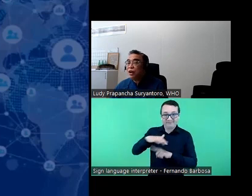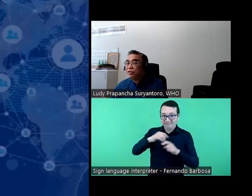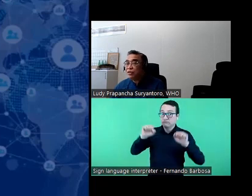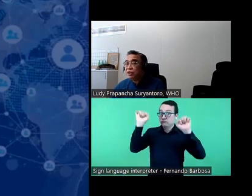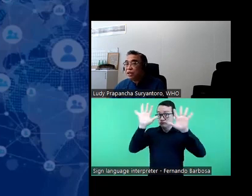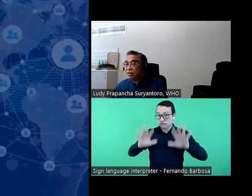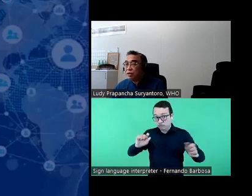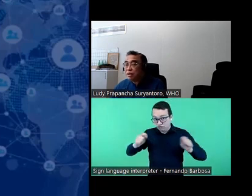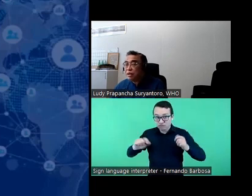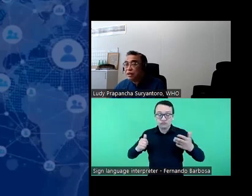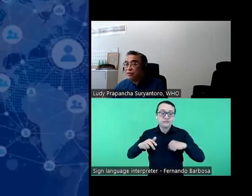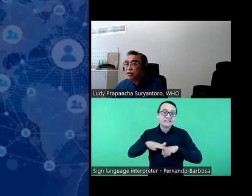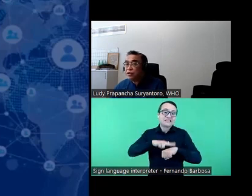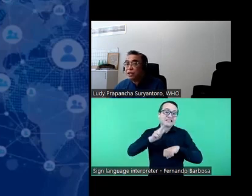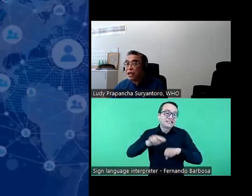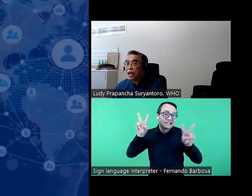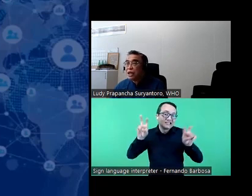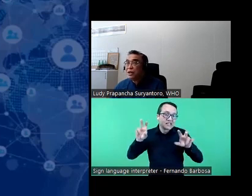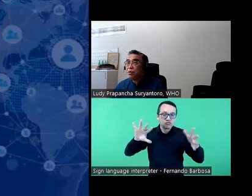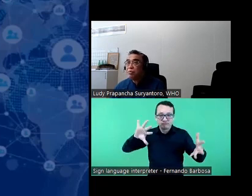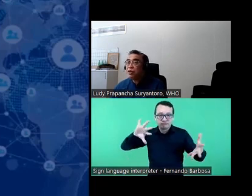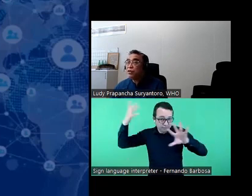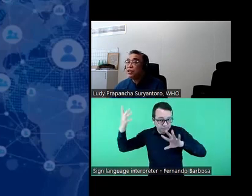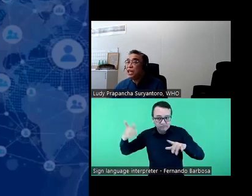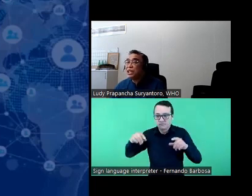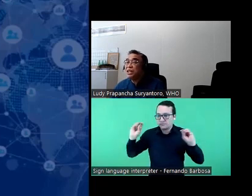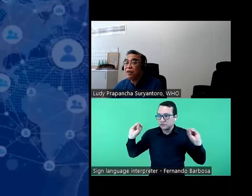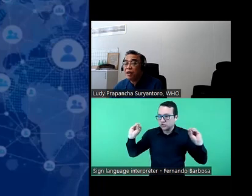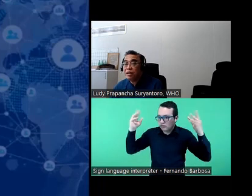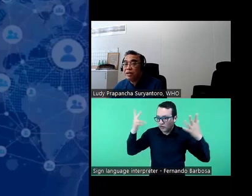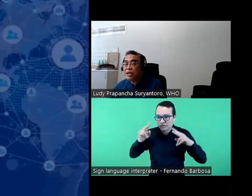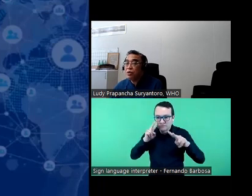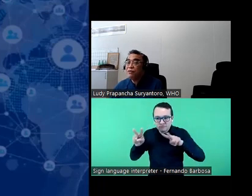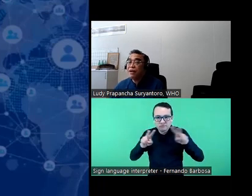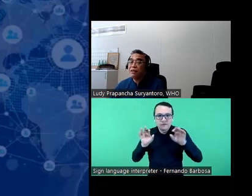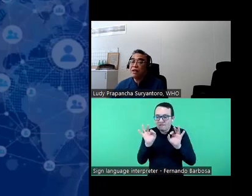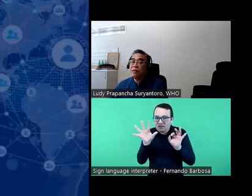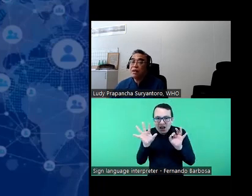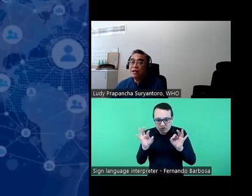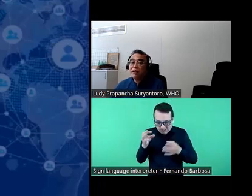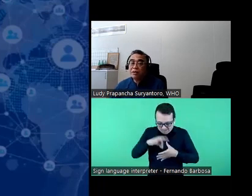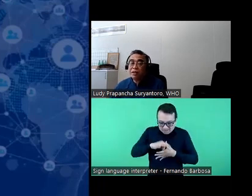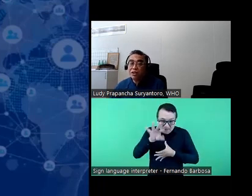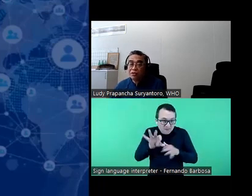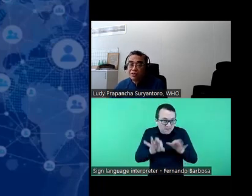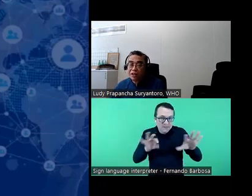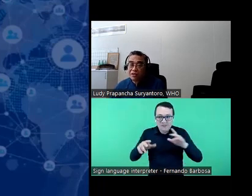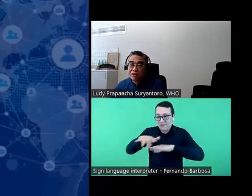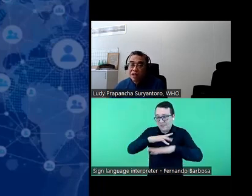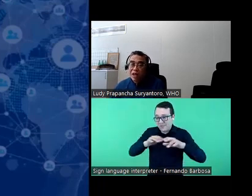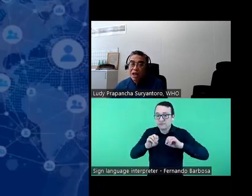new viruses that is coming in the future that require because of the changing environment that would affect the transmission